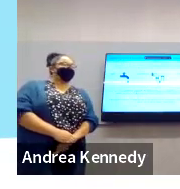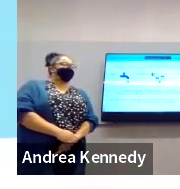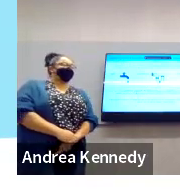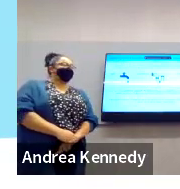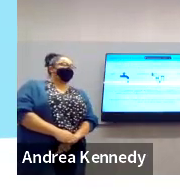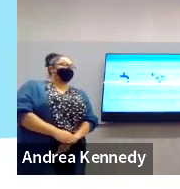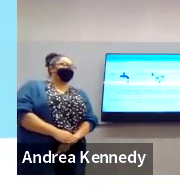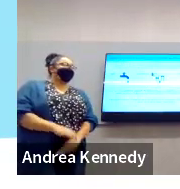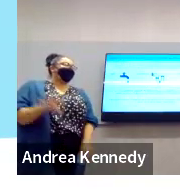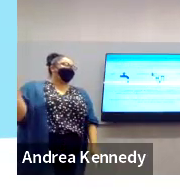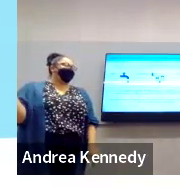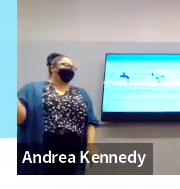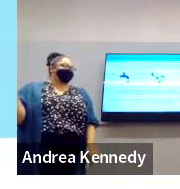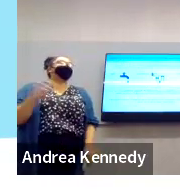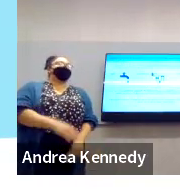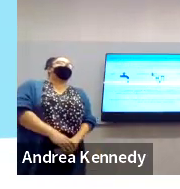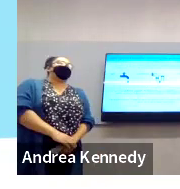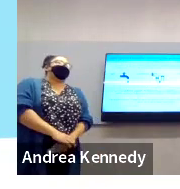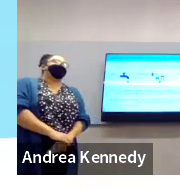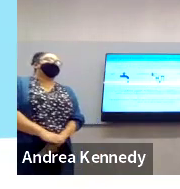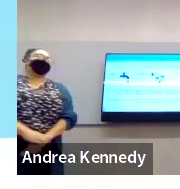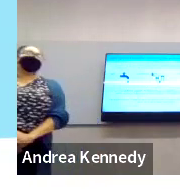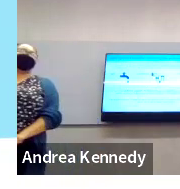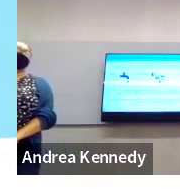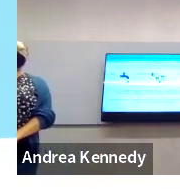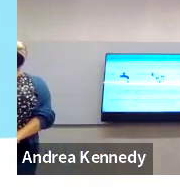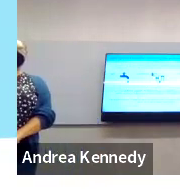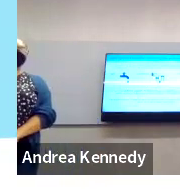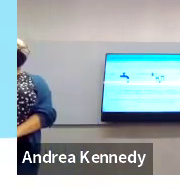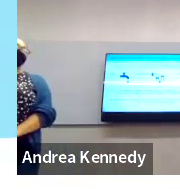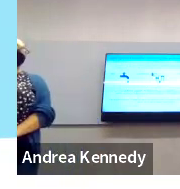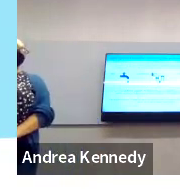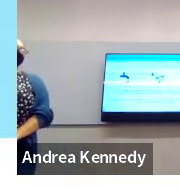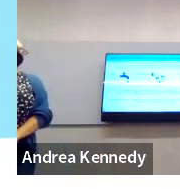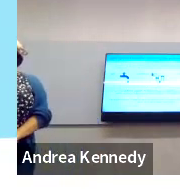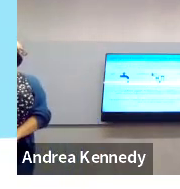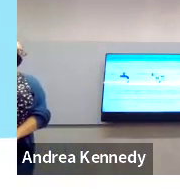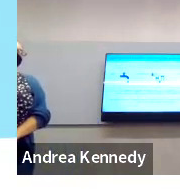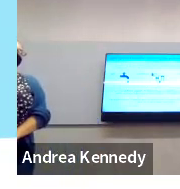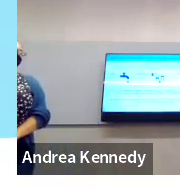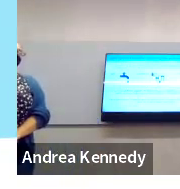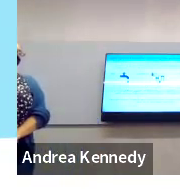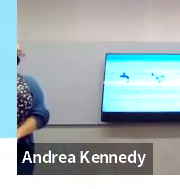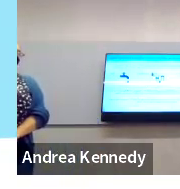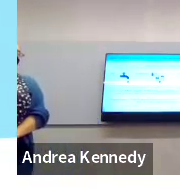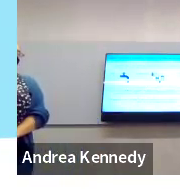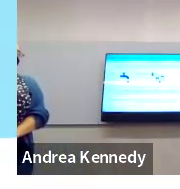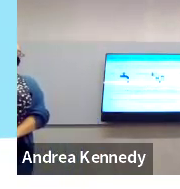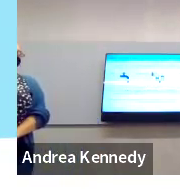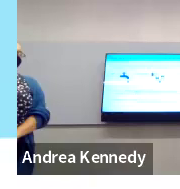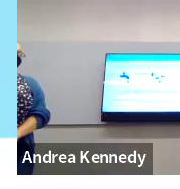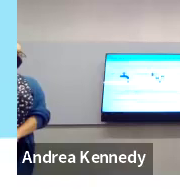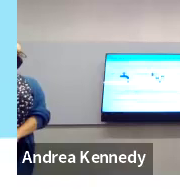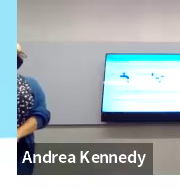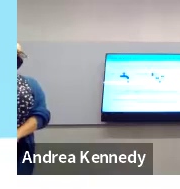water, trash, and sewer. That is paid separately. But what I'm not understanding is how, if they're gonna include